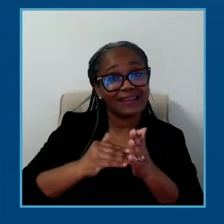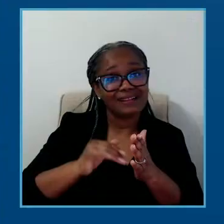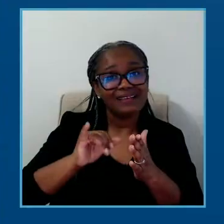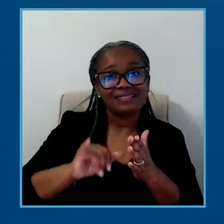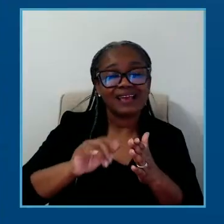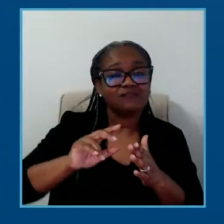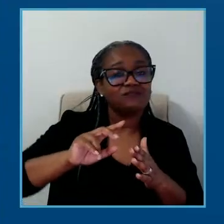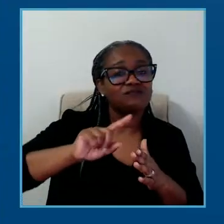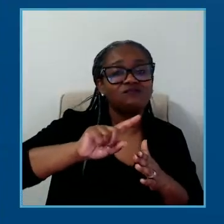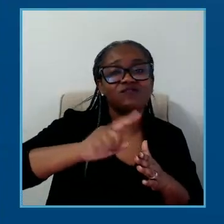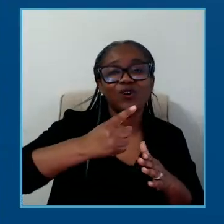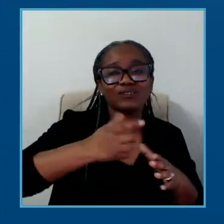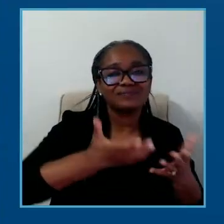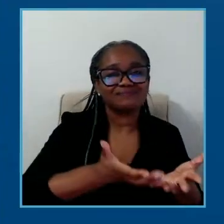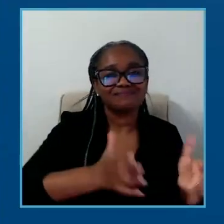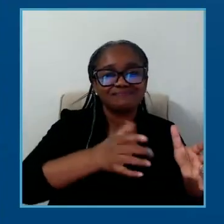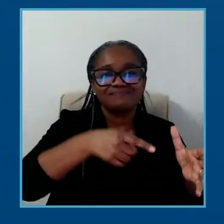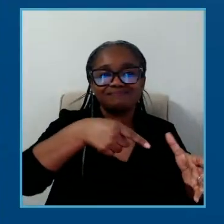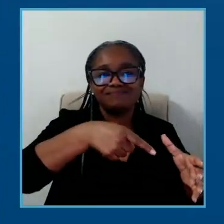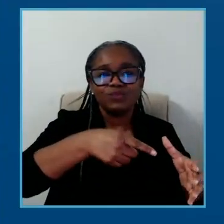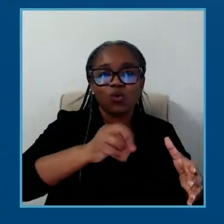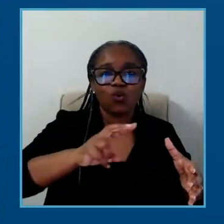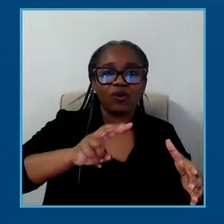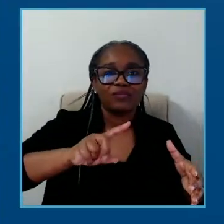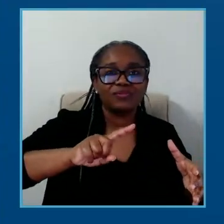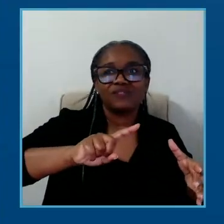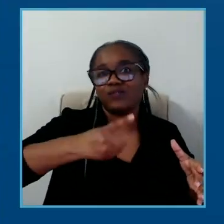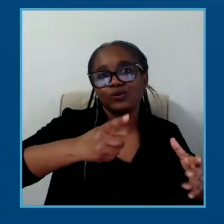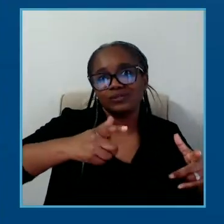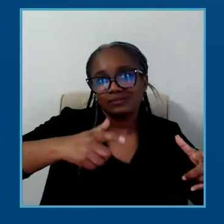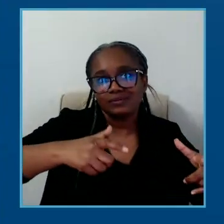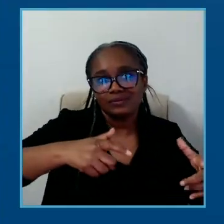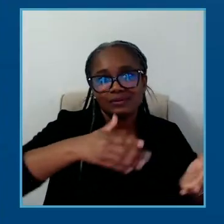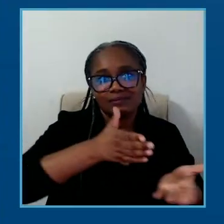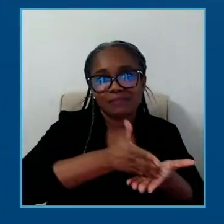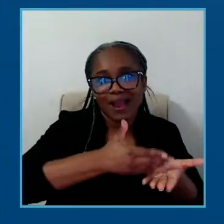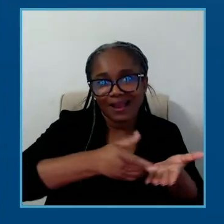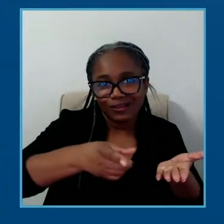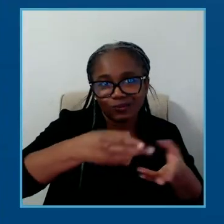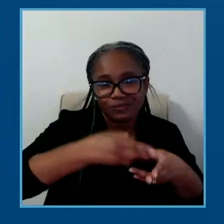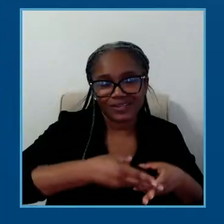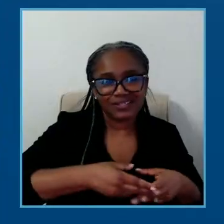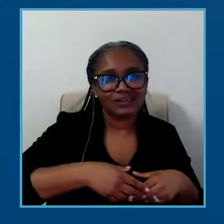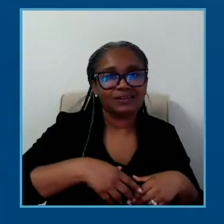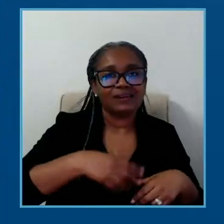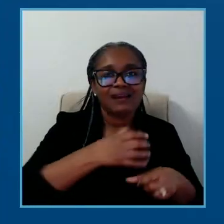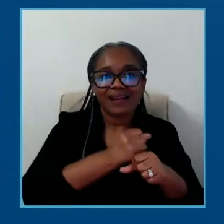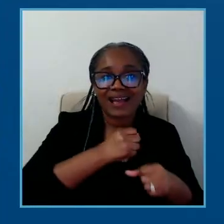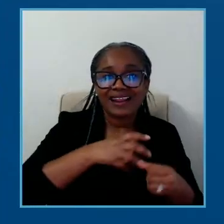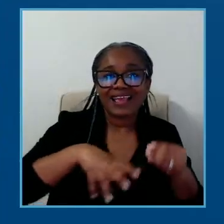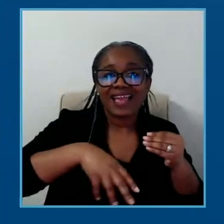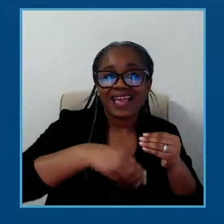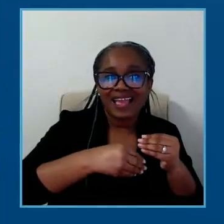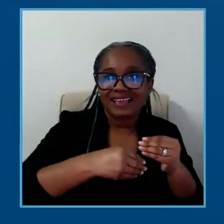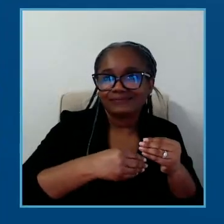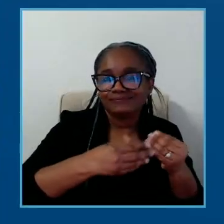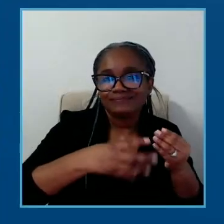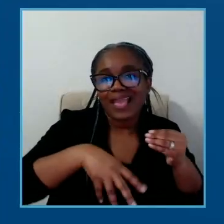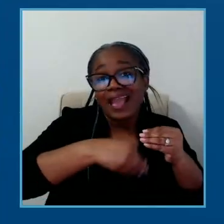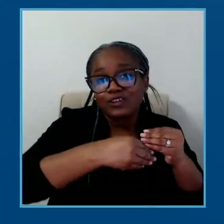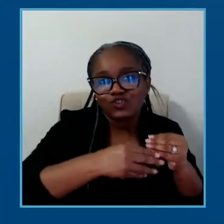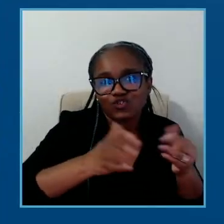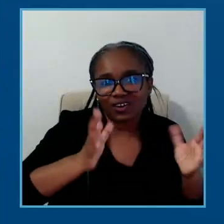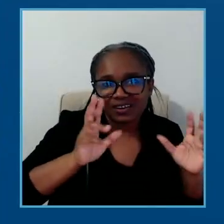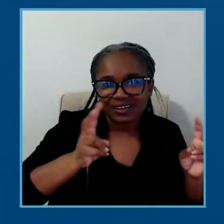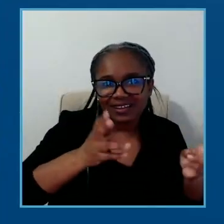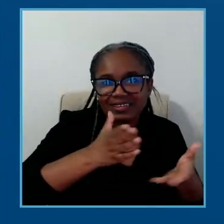pie where we took the extra slices and added it to the supposed, from the slices that the men shared in the